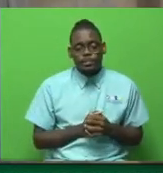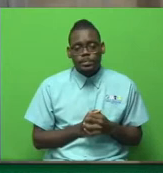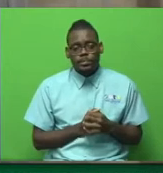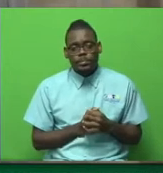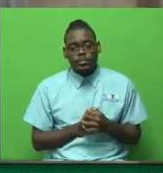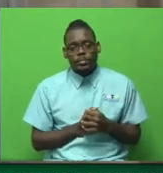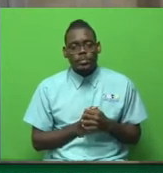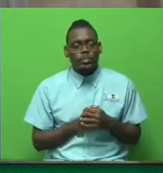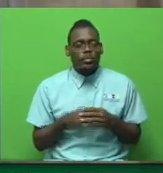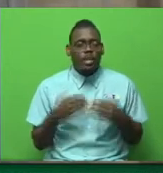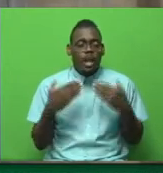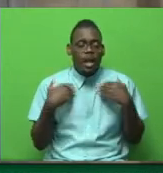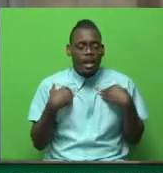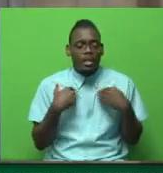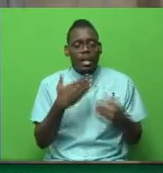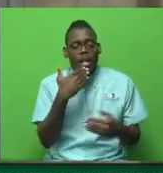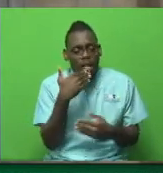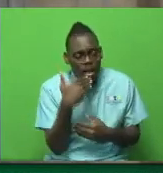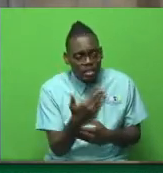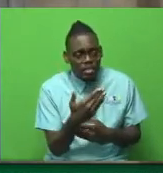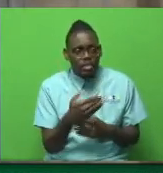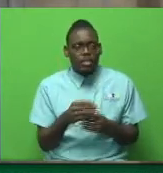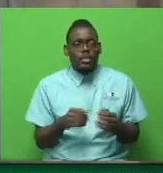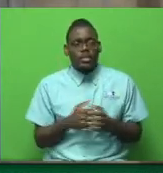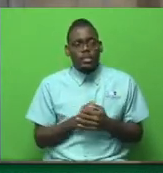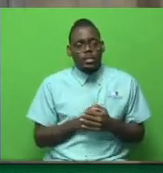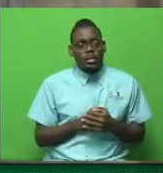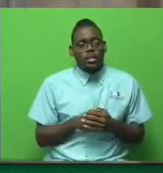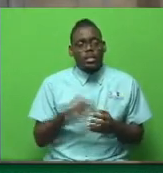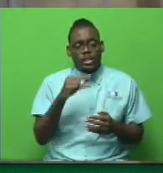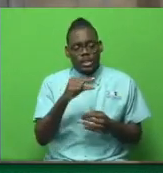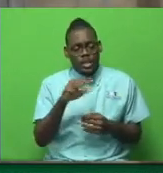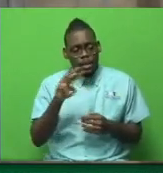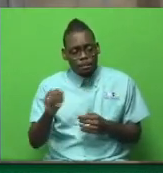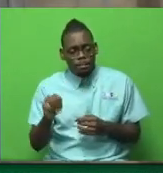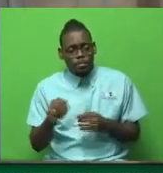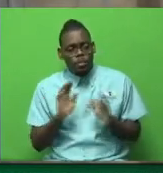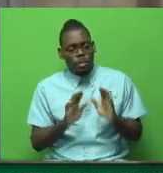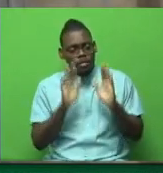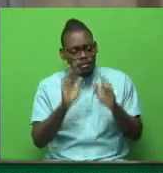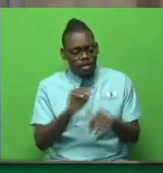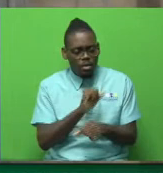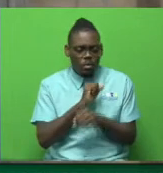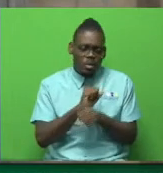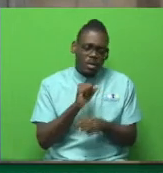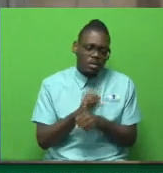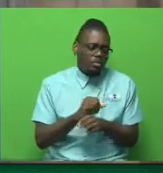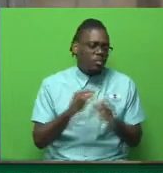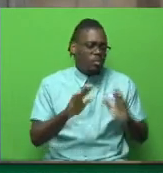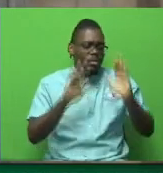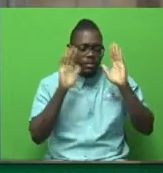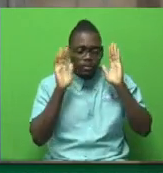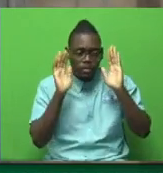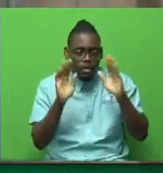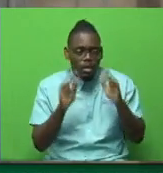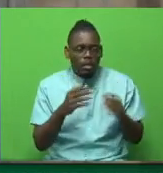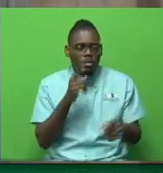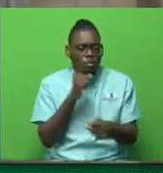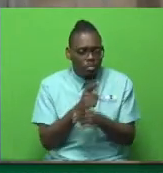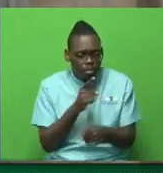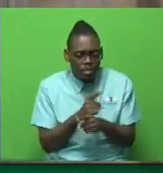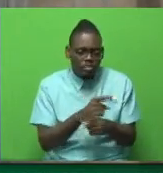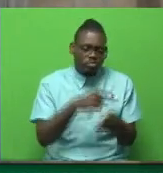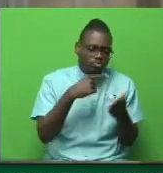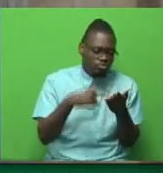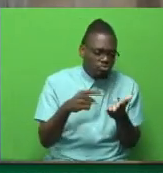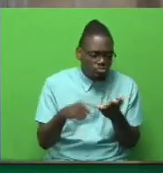patriotic Duty his entire team gave a true assessment of our performance at that time now the